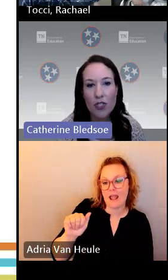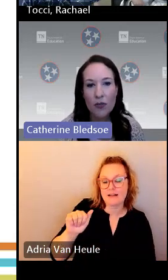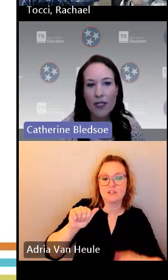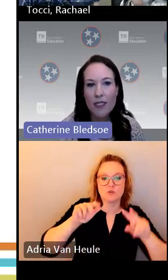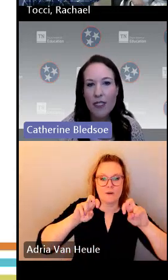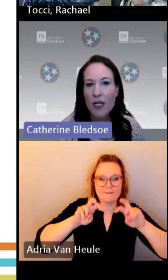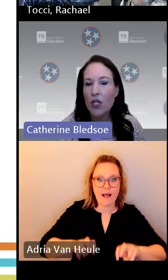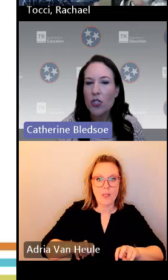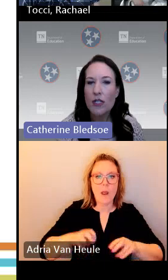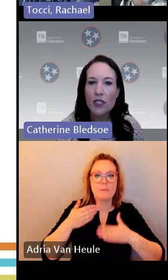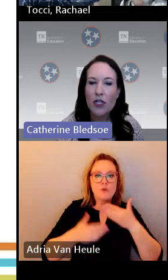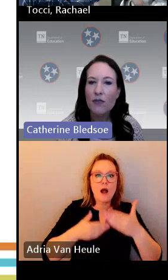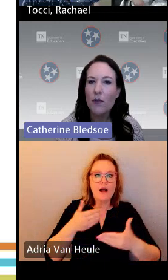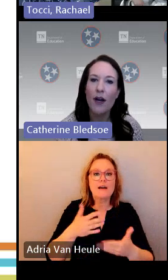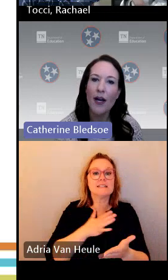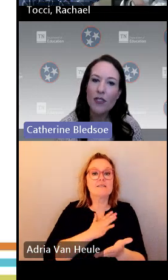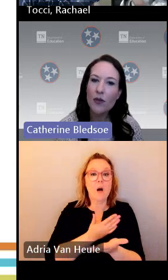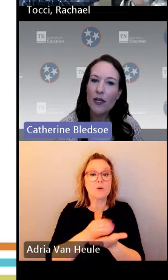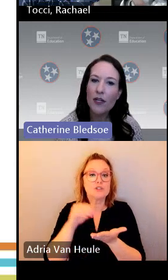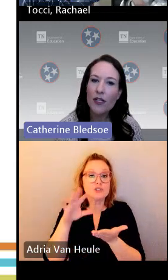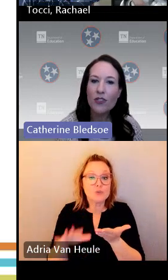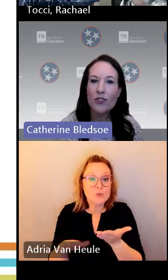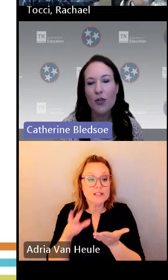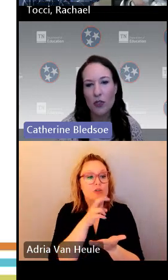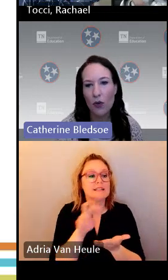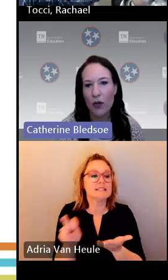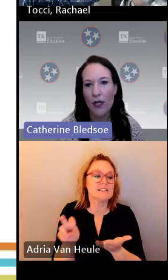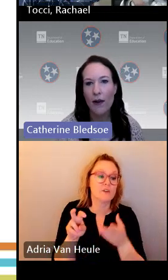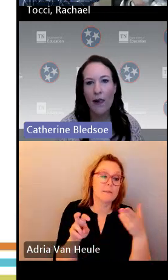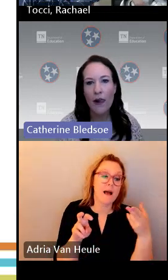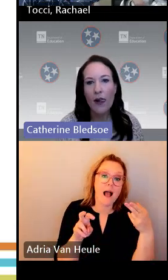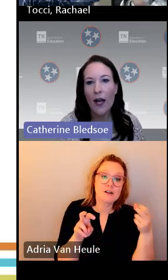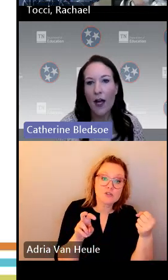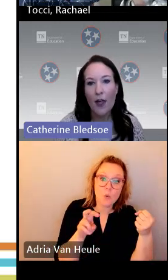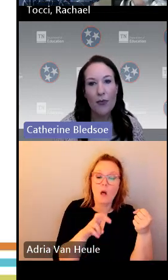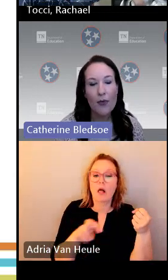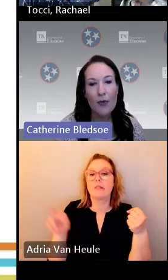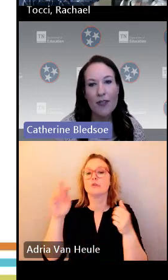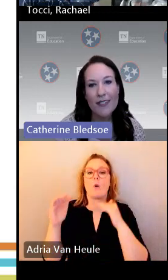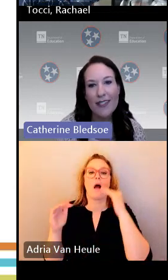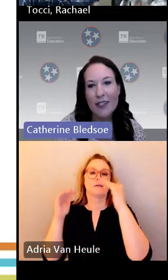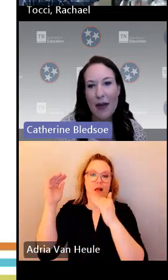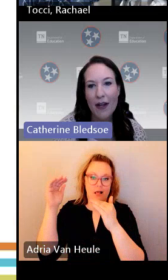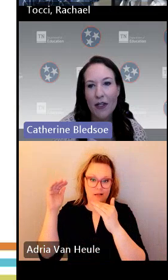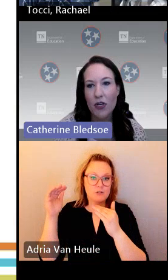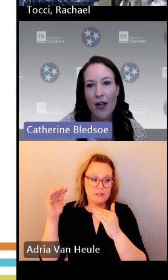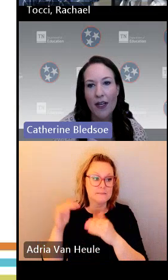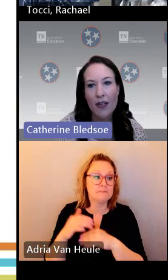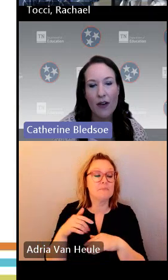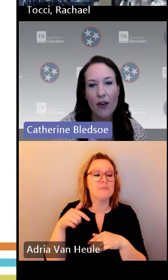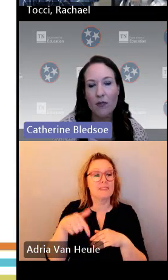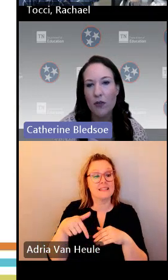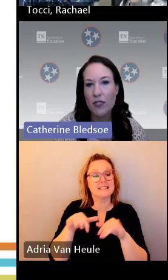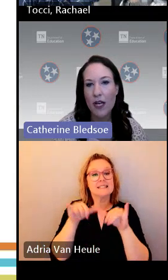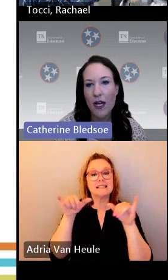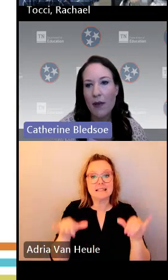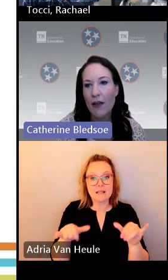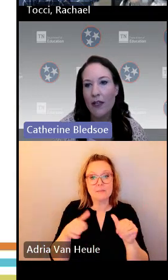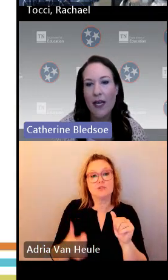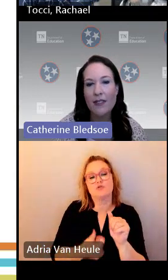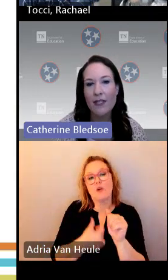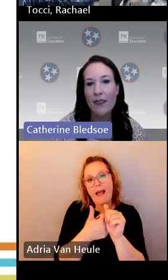progress of our students transitioning from their high school years to adulthood. Through this systematic tracking of outcomes